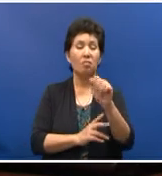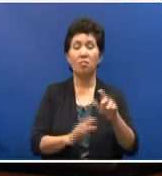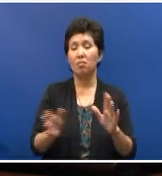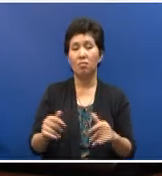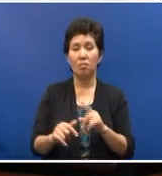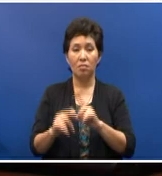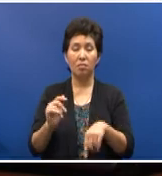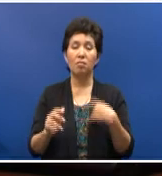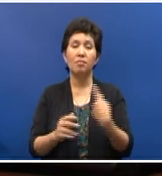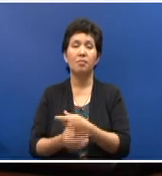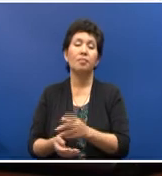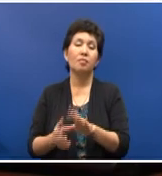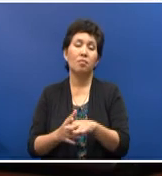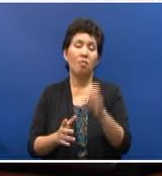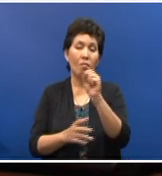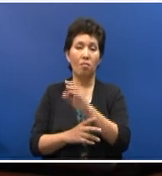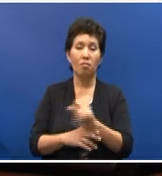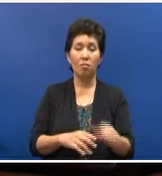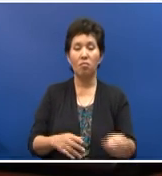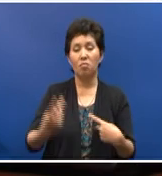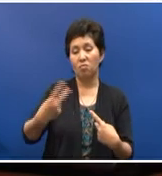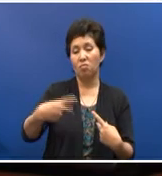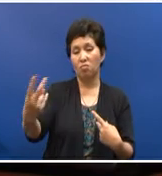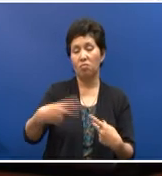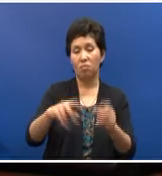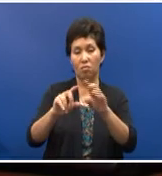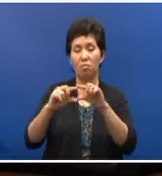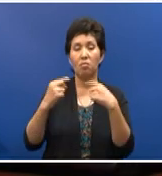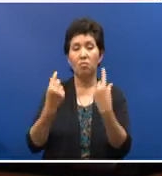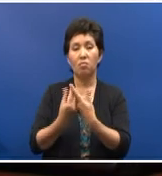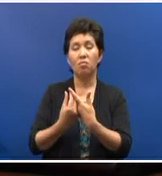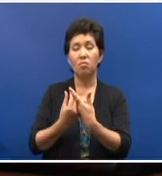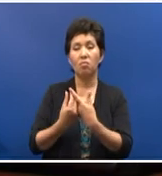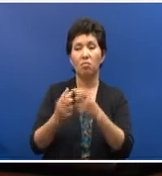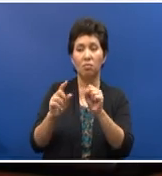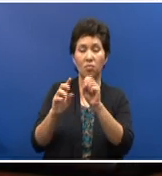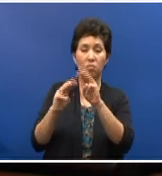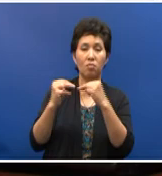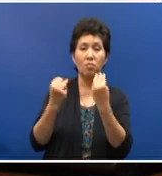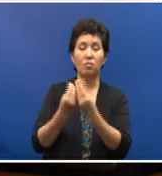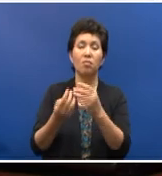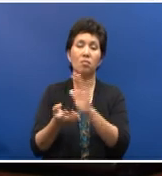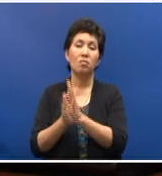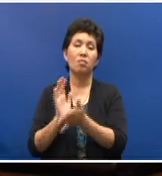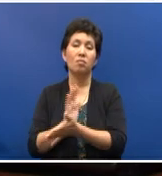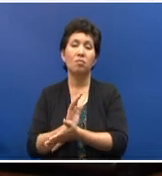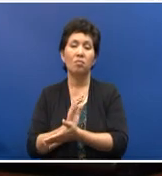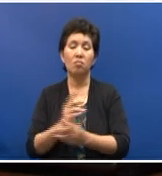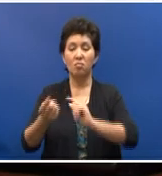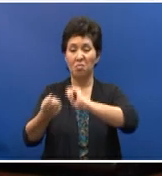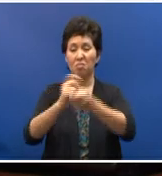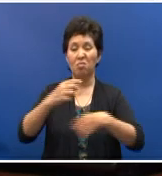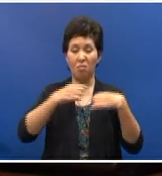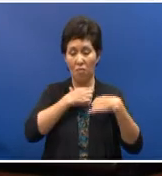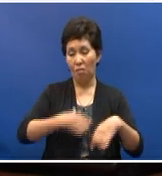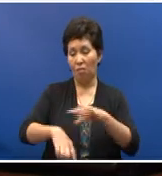and harmony of the two societies. Okay, the two group of islanders. okay, whereby we can make it